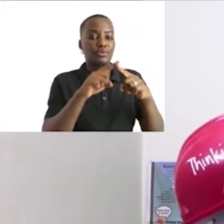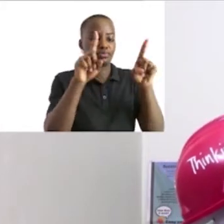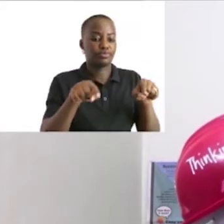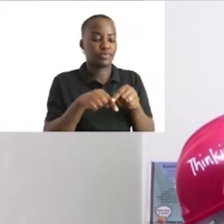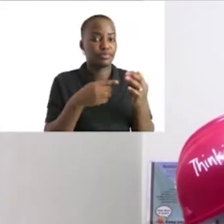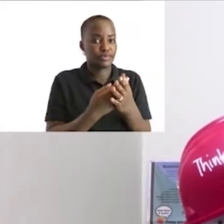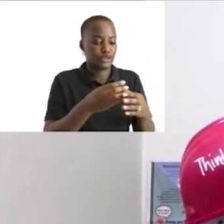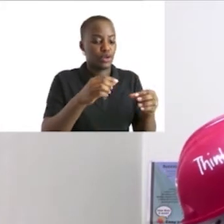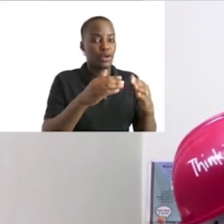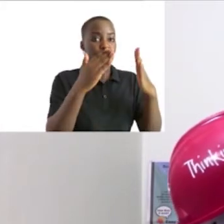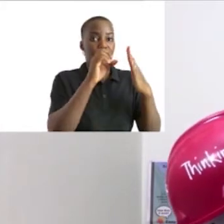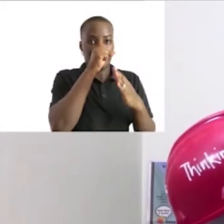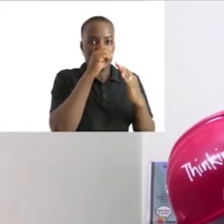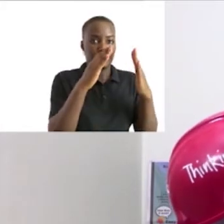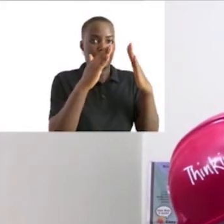wolf blowing it down?